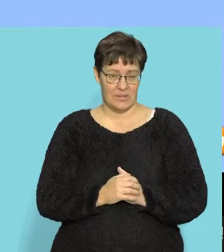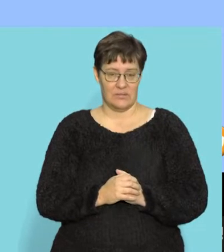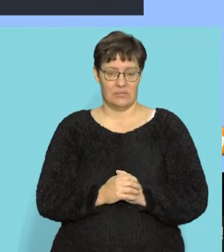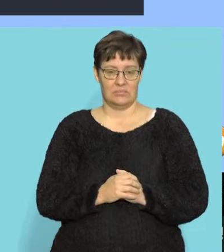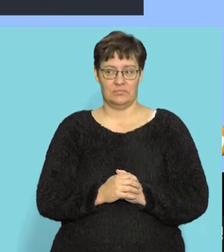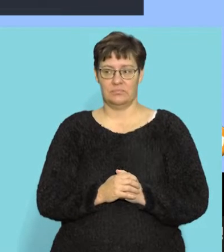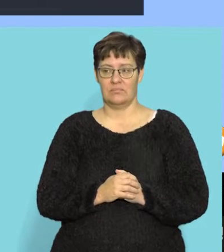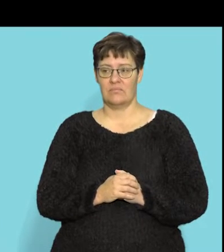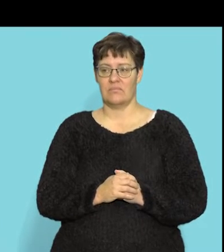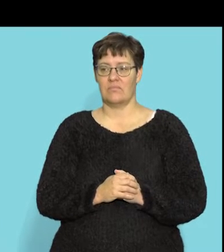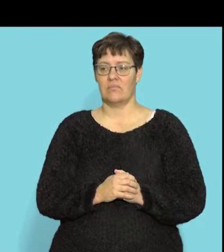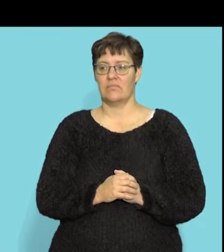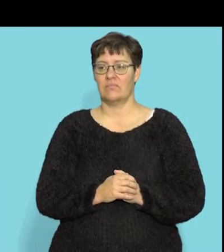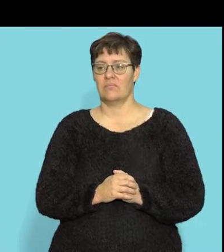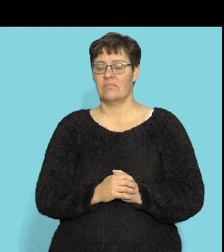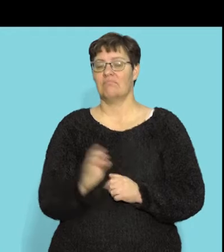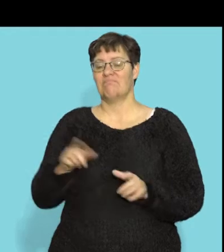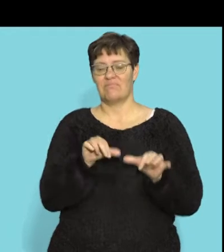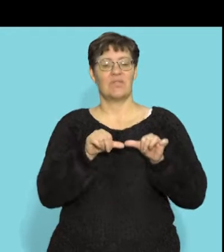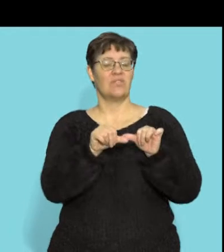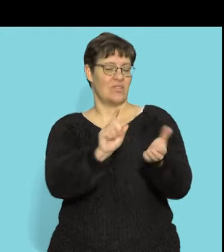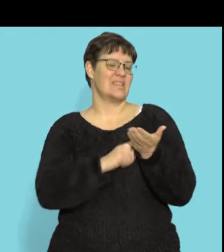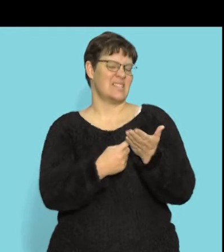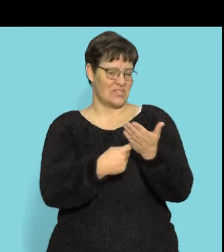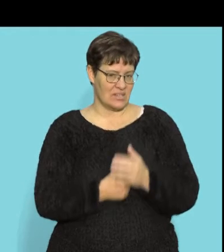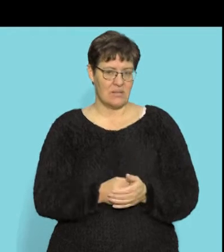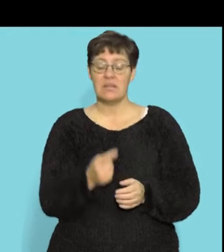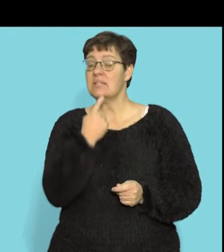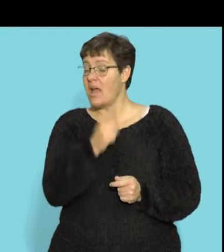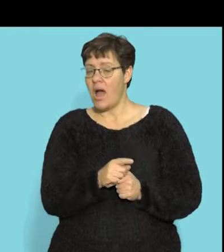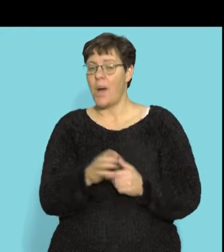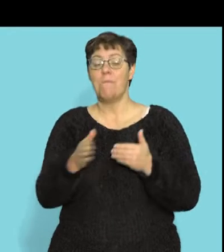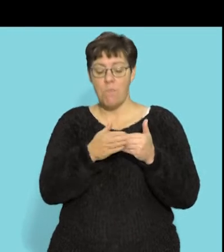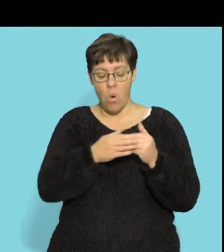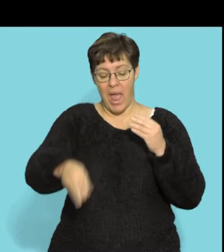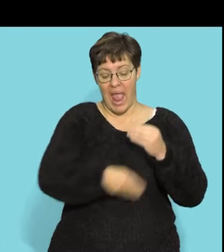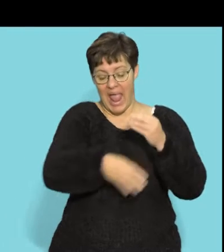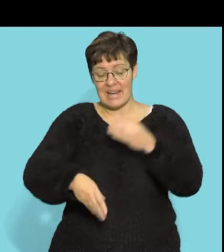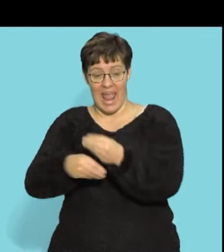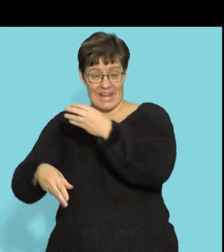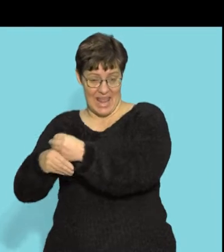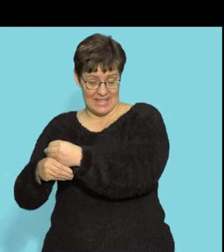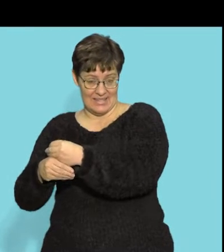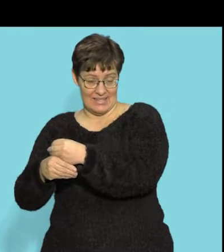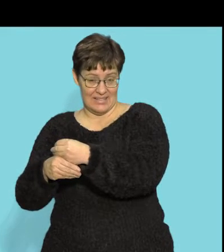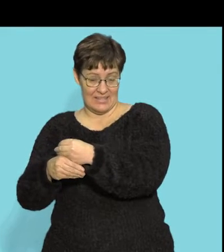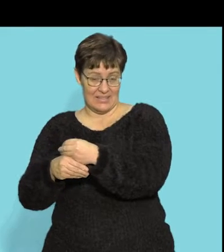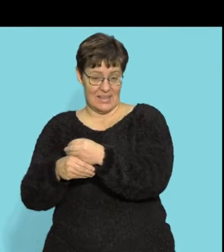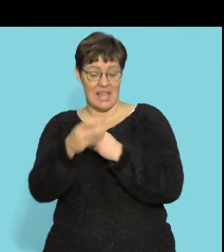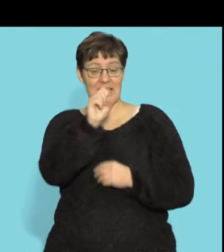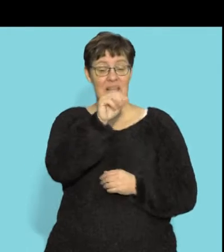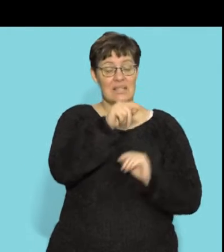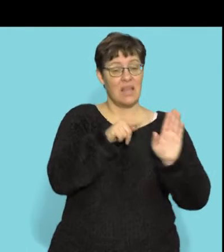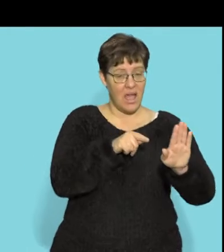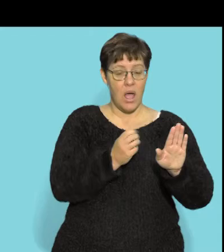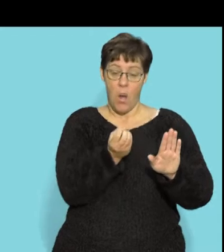go back to our slide and continue with our discussion. It says, when more bulbs are added in